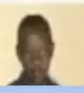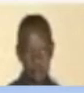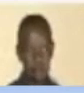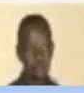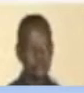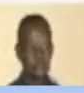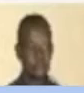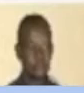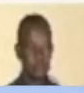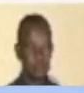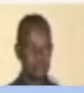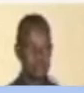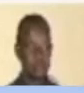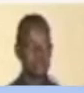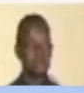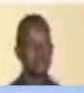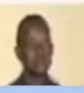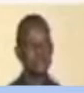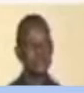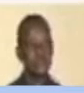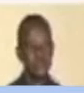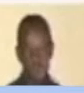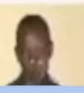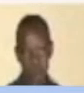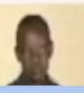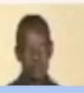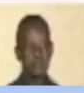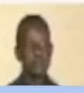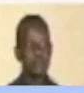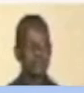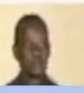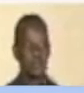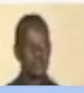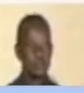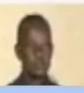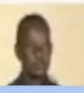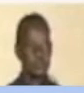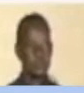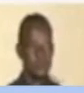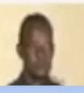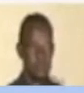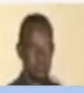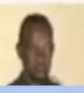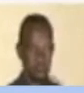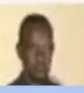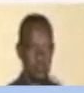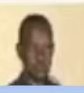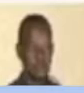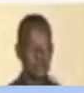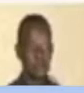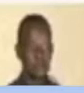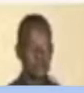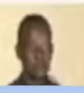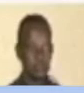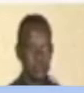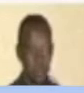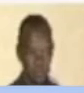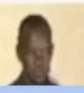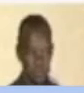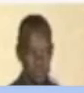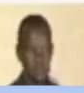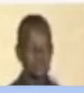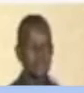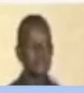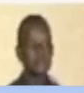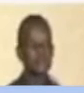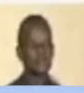continuity post COVID. Dear children of Namibia, I know and I want